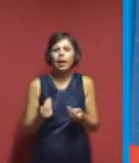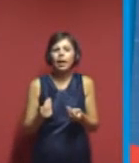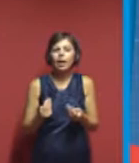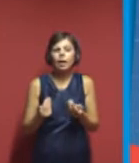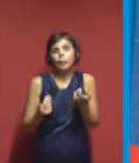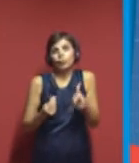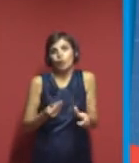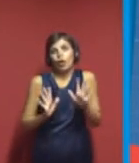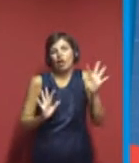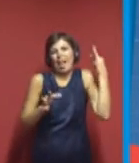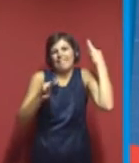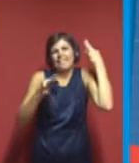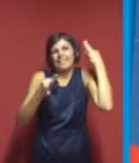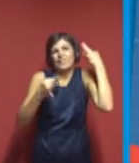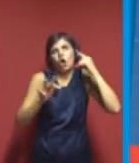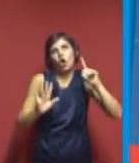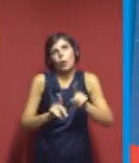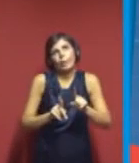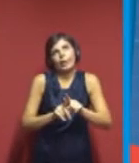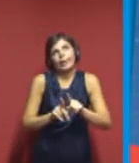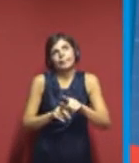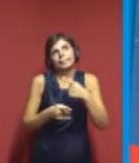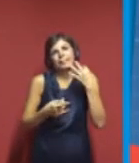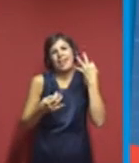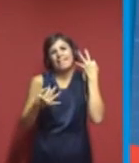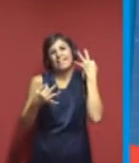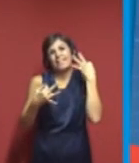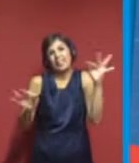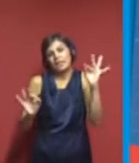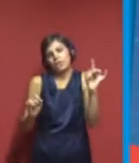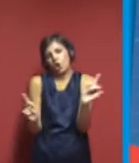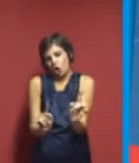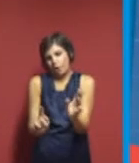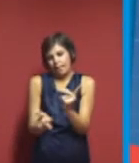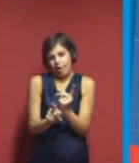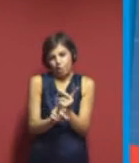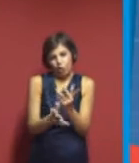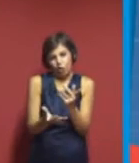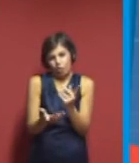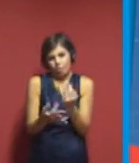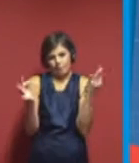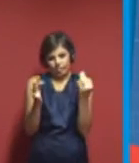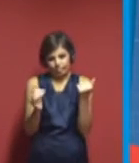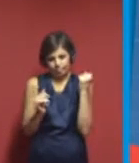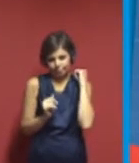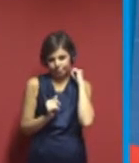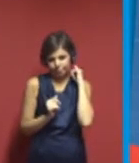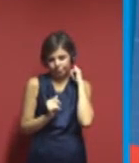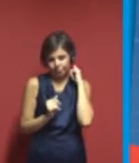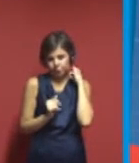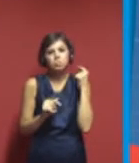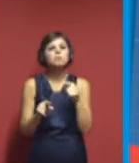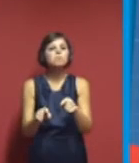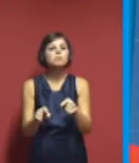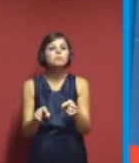cars. And this is the traffic sync software based on color filtration artificial neural networks. It is able to recognize all of the